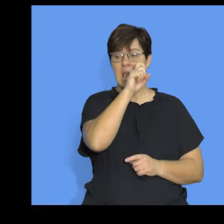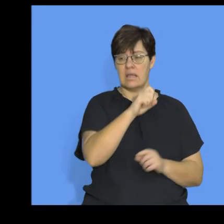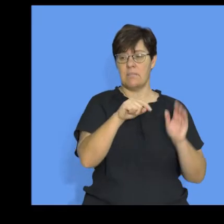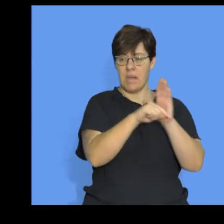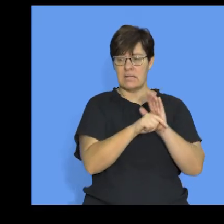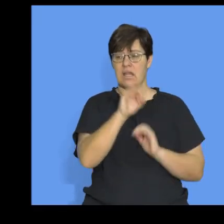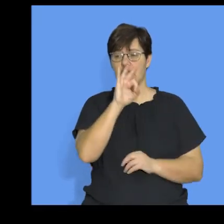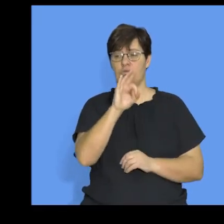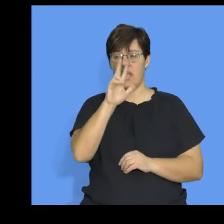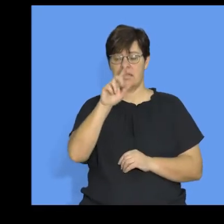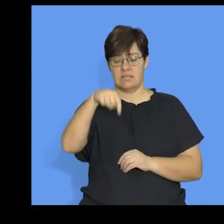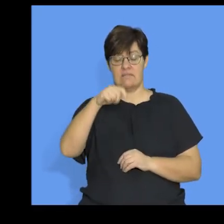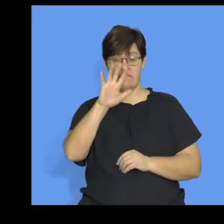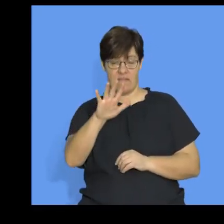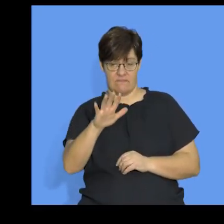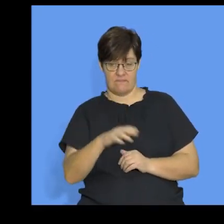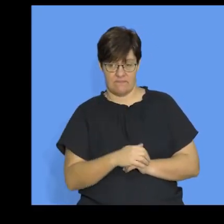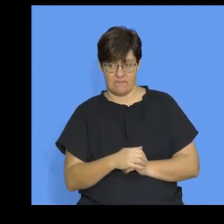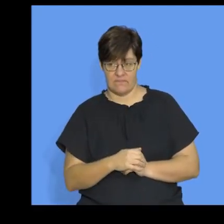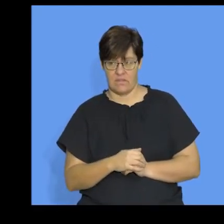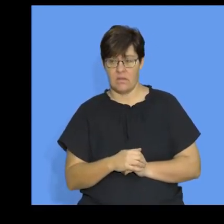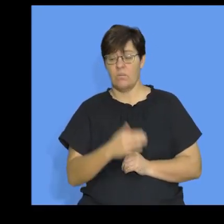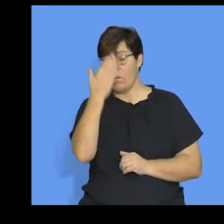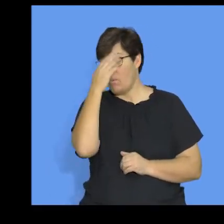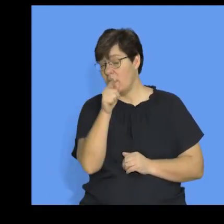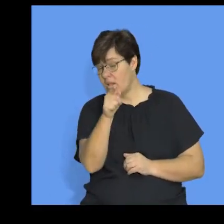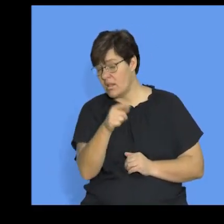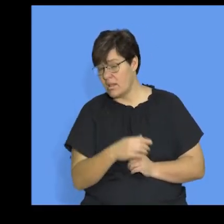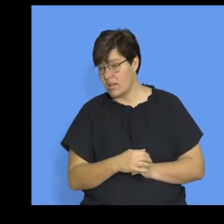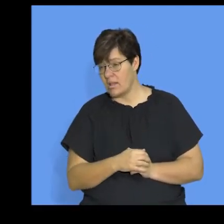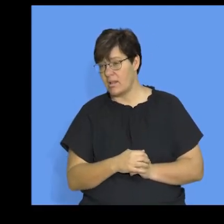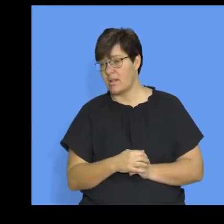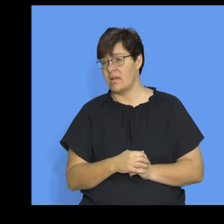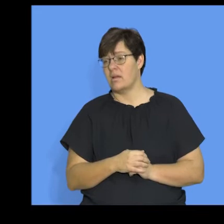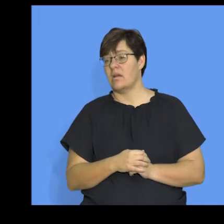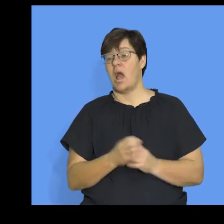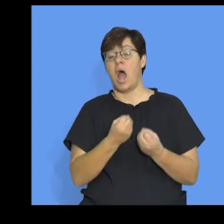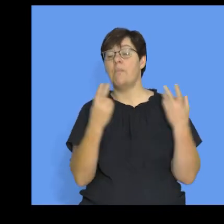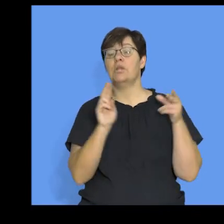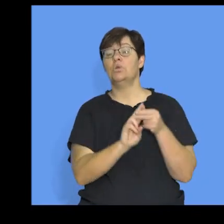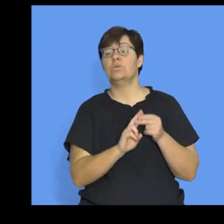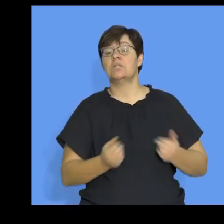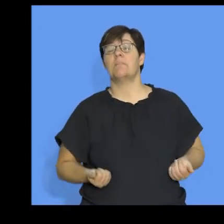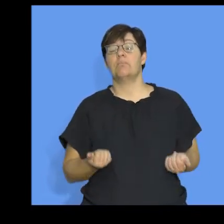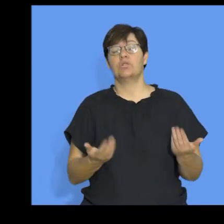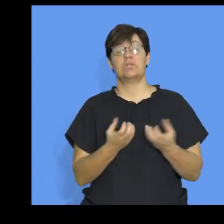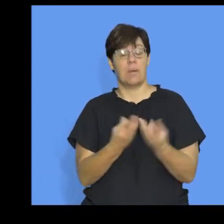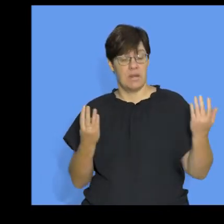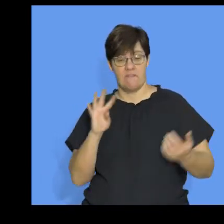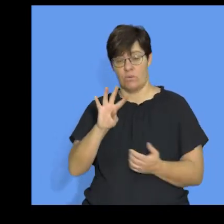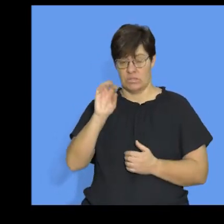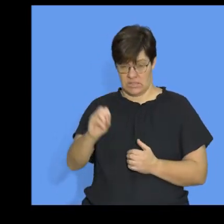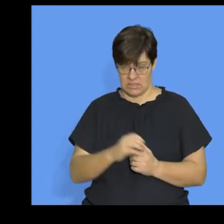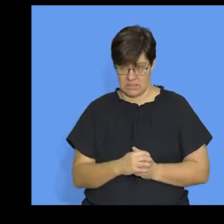Remember? And we also know that the total number of units that we have produced is 40. So there we